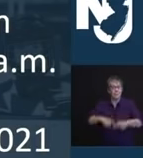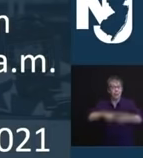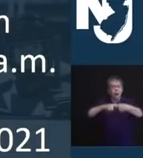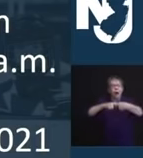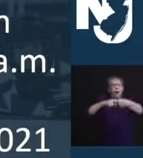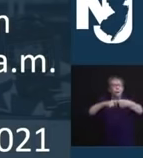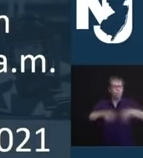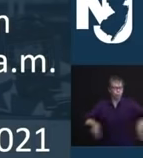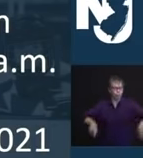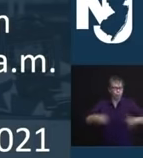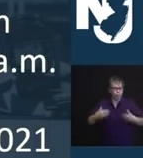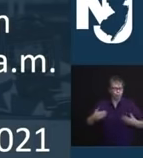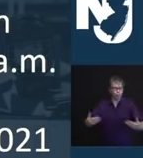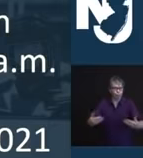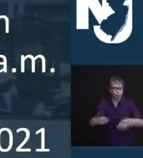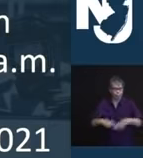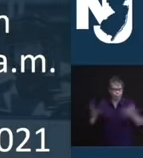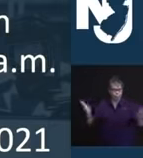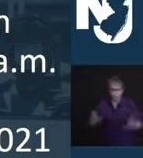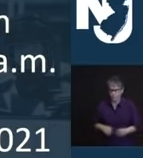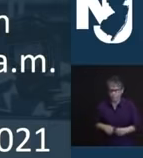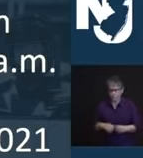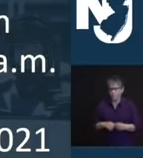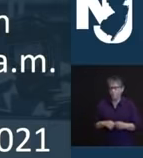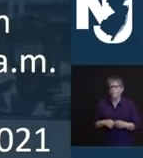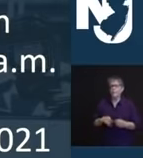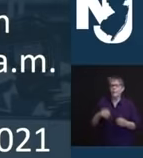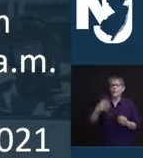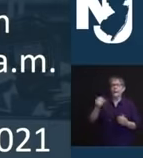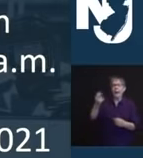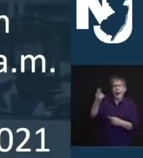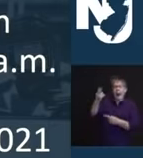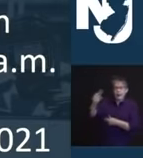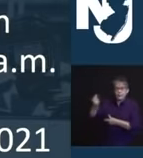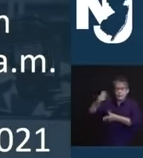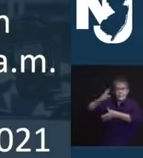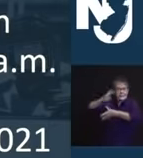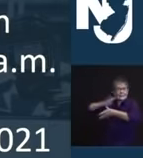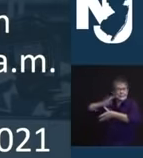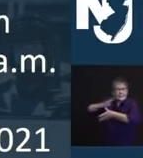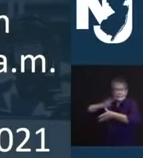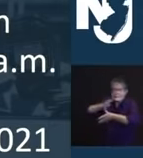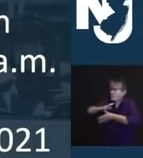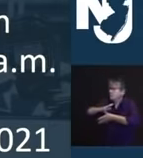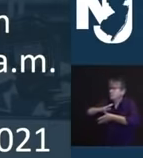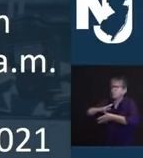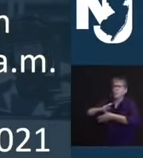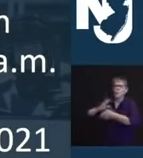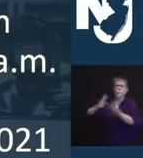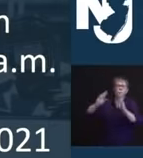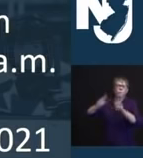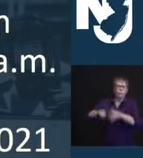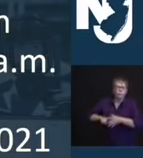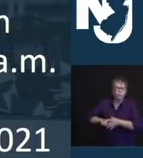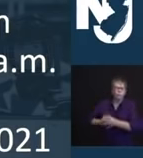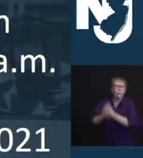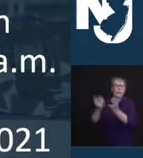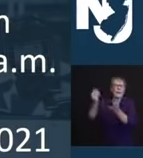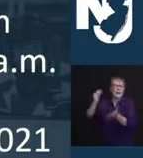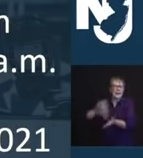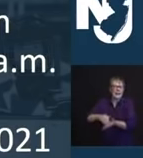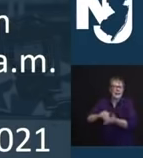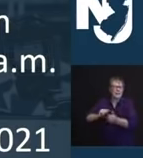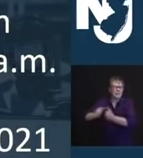of sports for the physical and mental well-being of our children. But we are seeing outbreaks related to indoor sports, and this